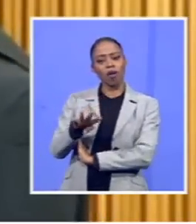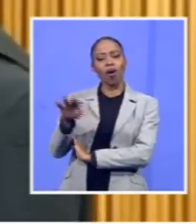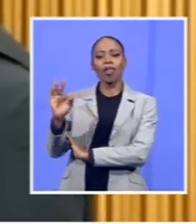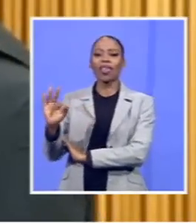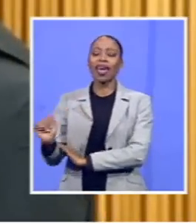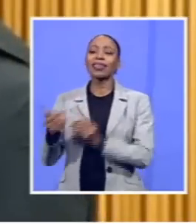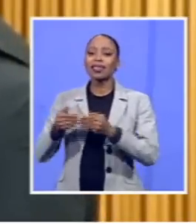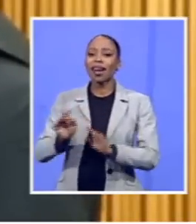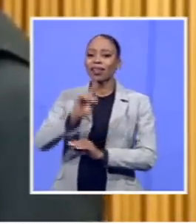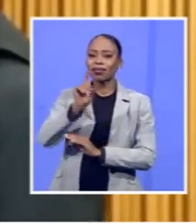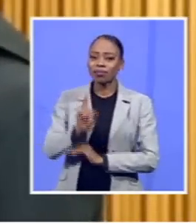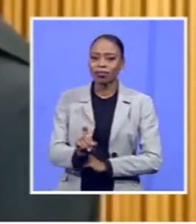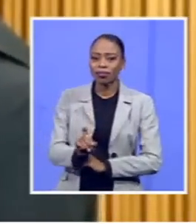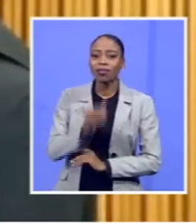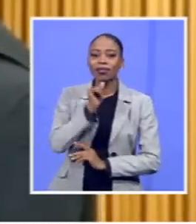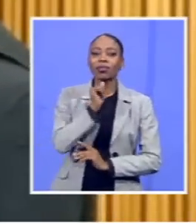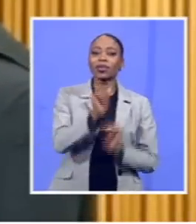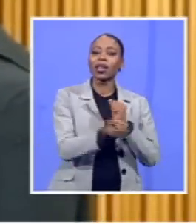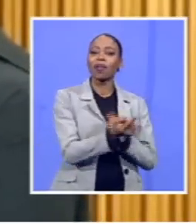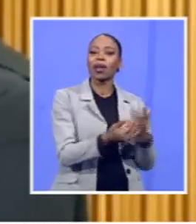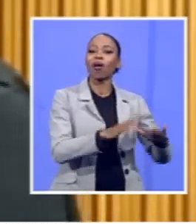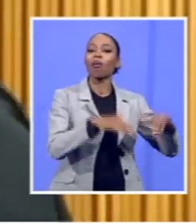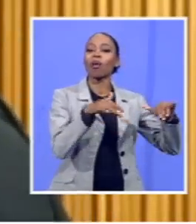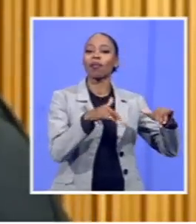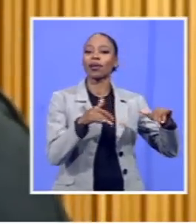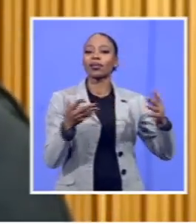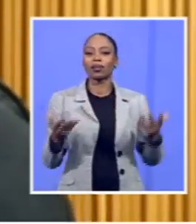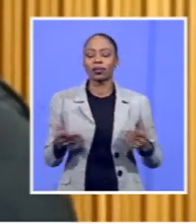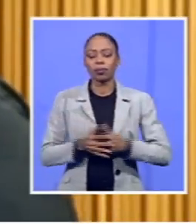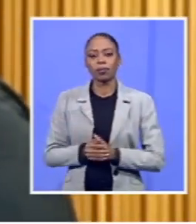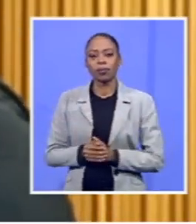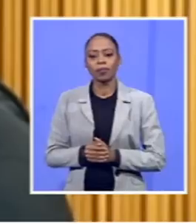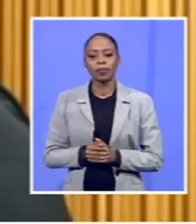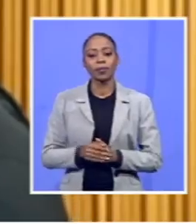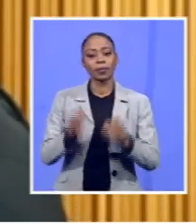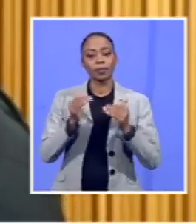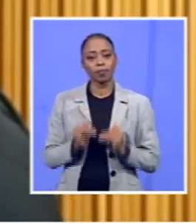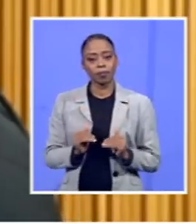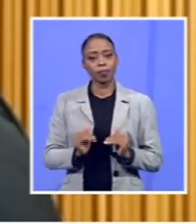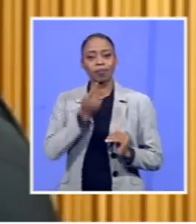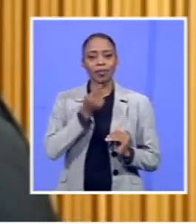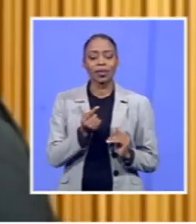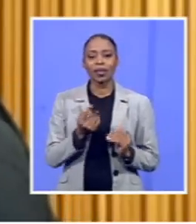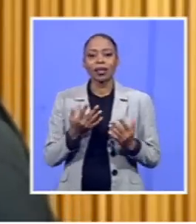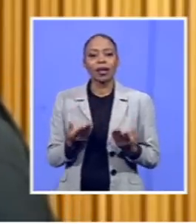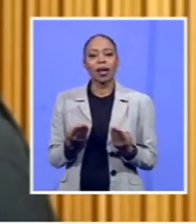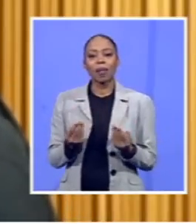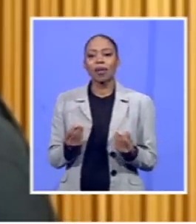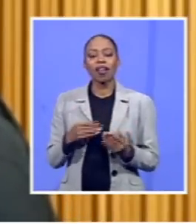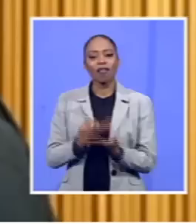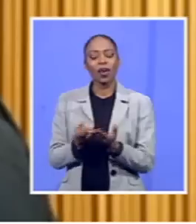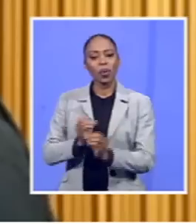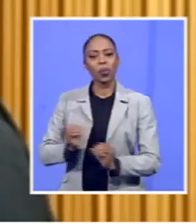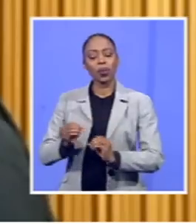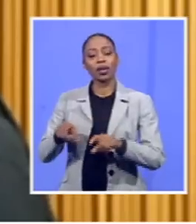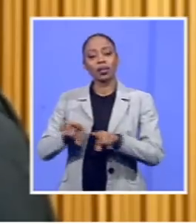even started, irrespective of what is happening in Parliament now? And then we say there are no new material facts, and I intend to